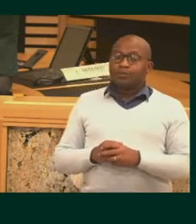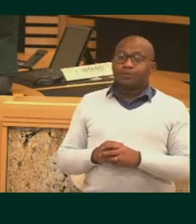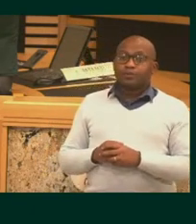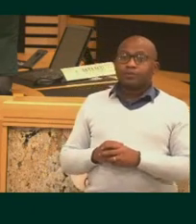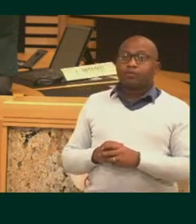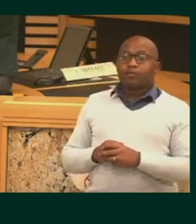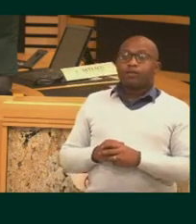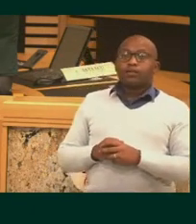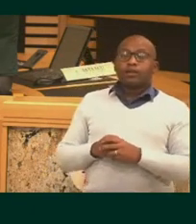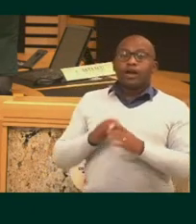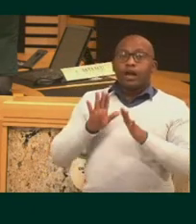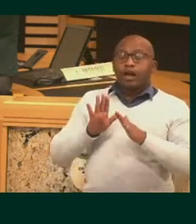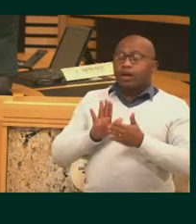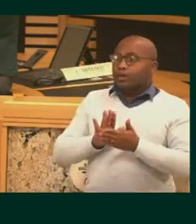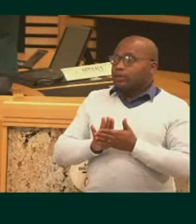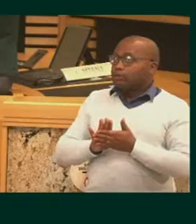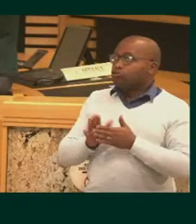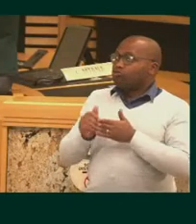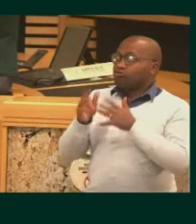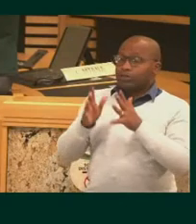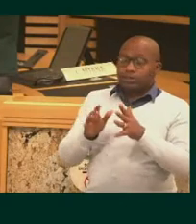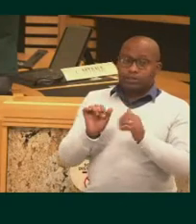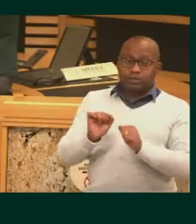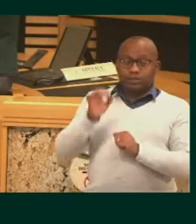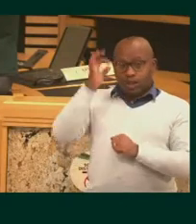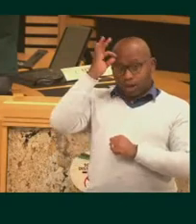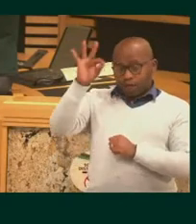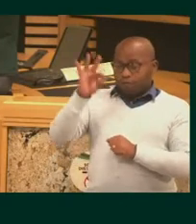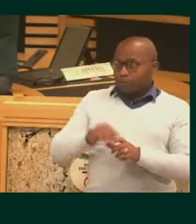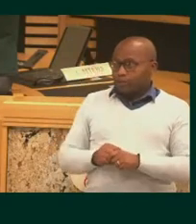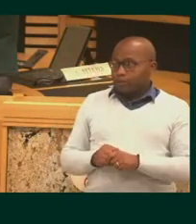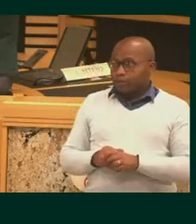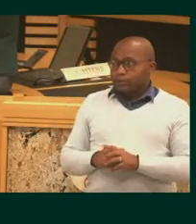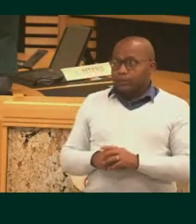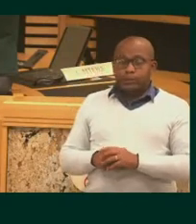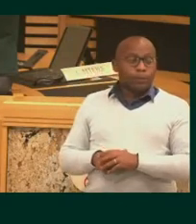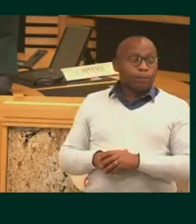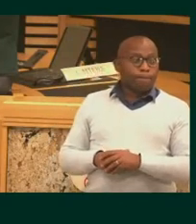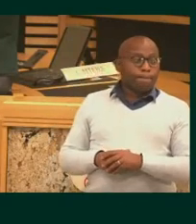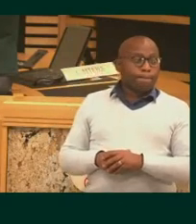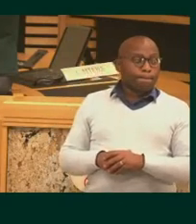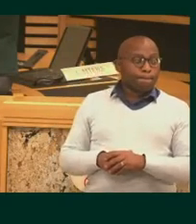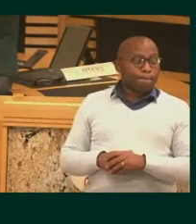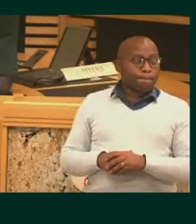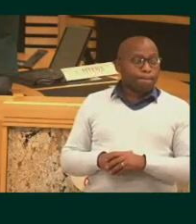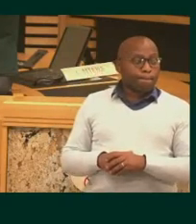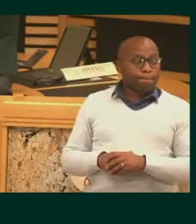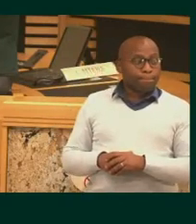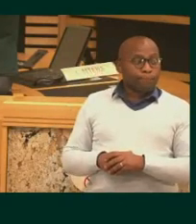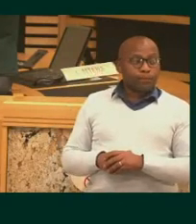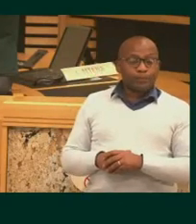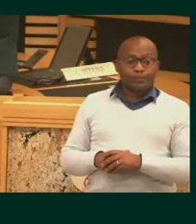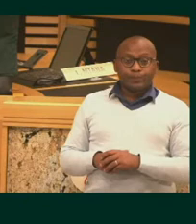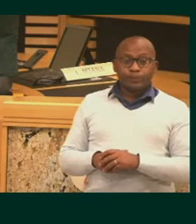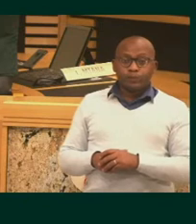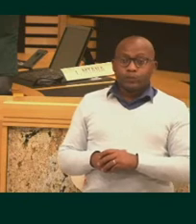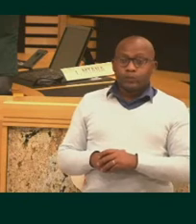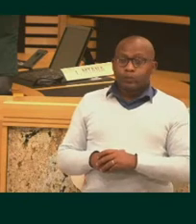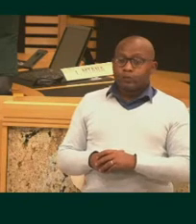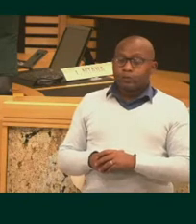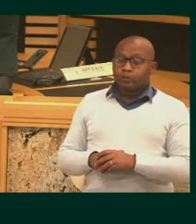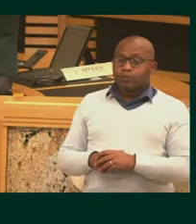of our government um indeed uh honorable